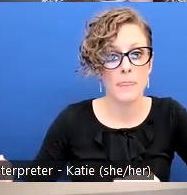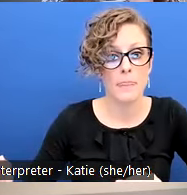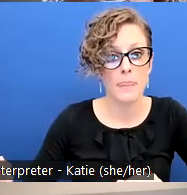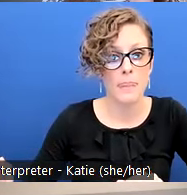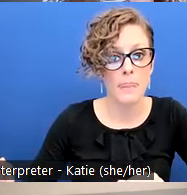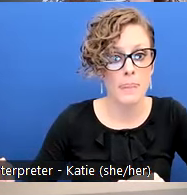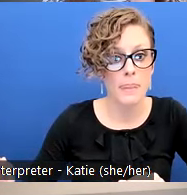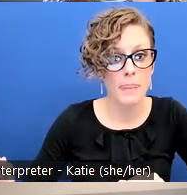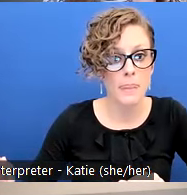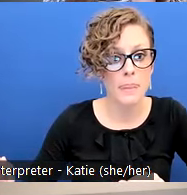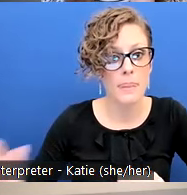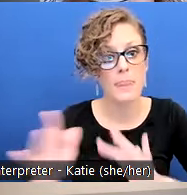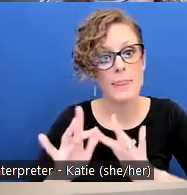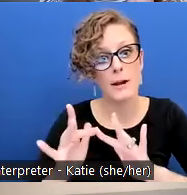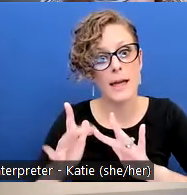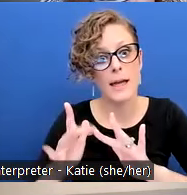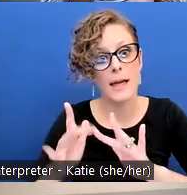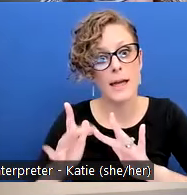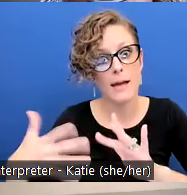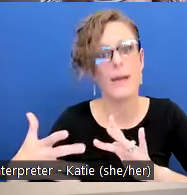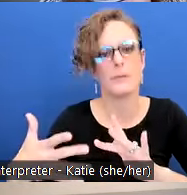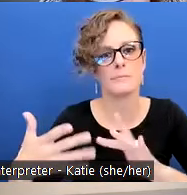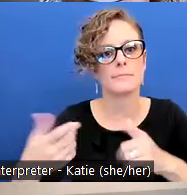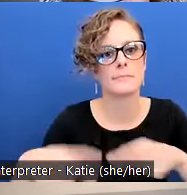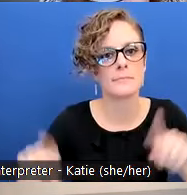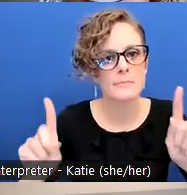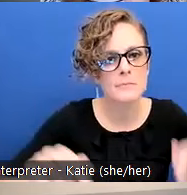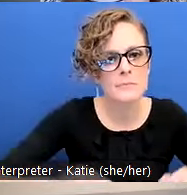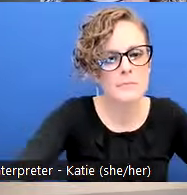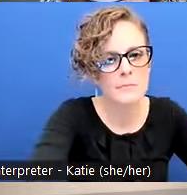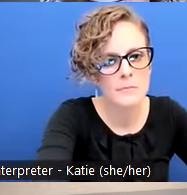If my internet will cooperate, okay.